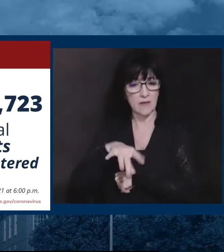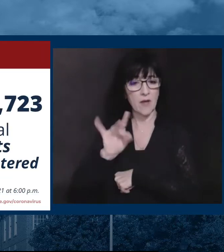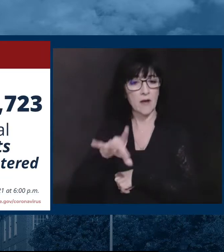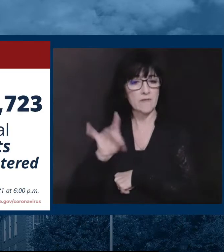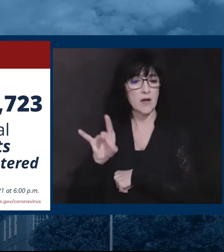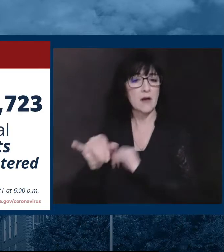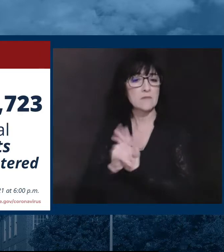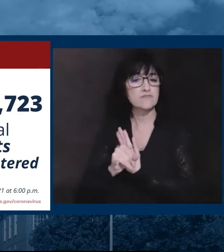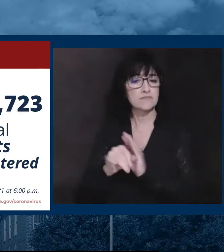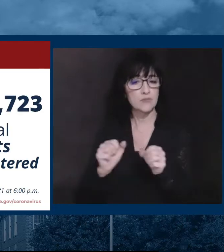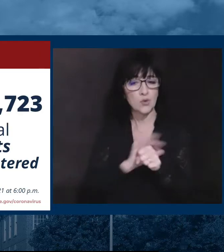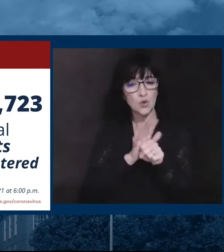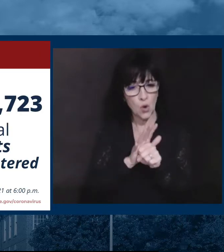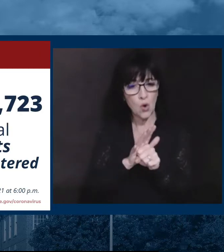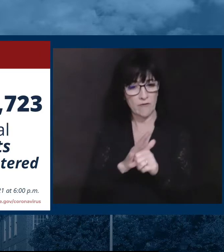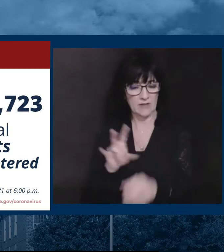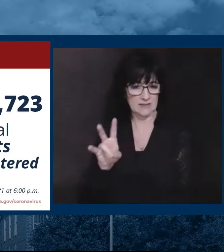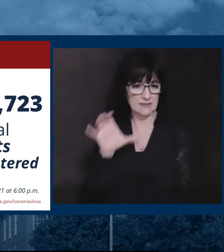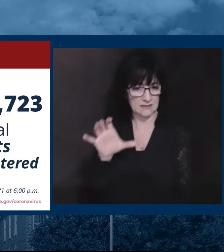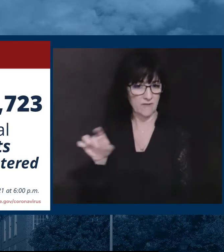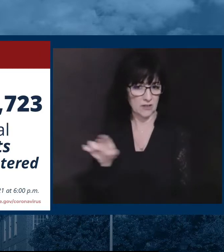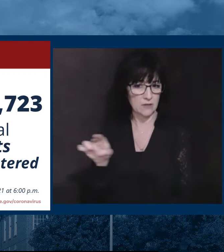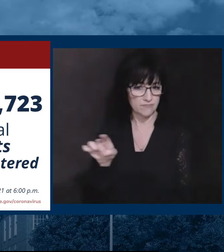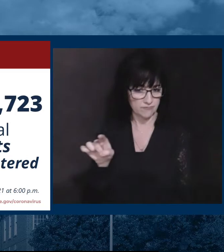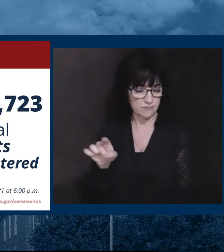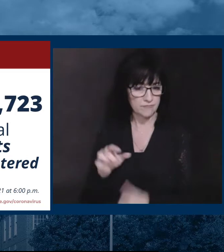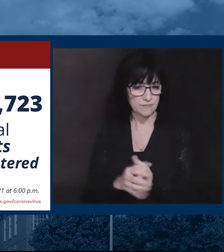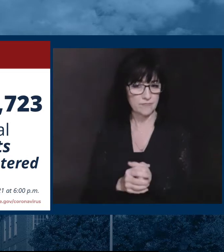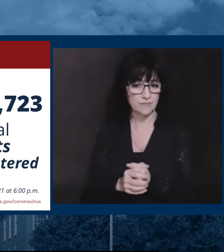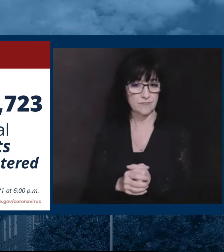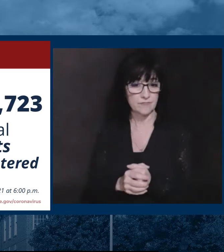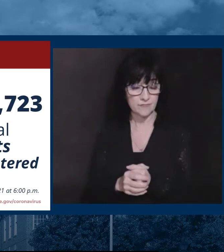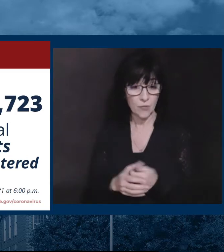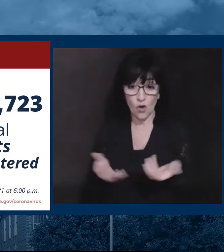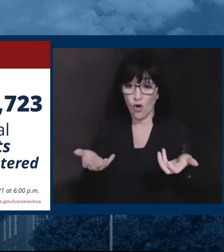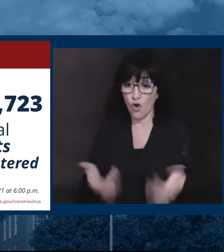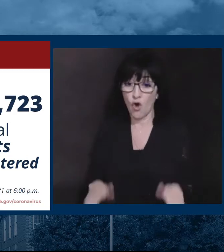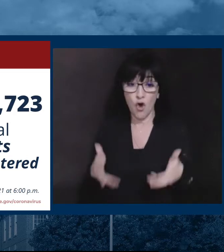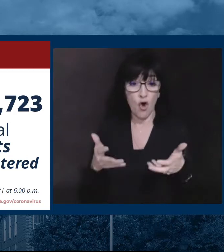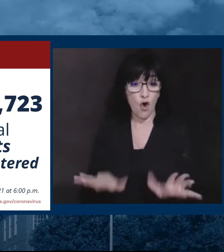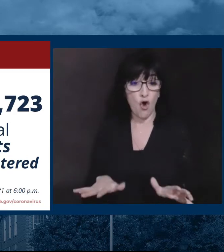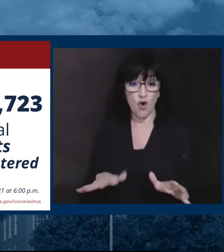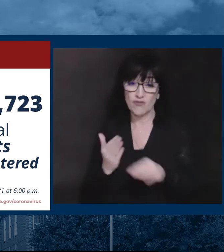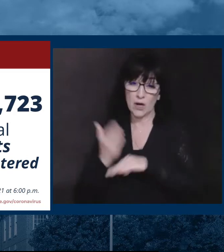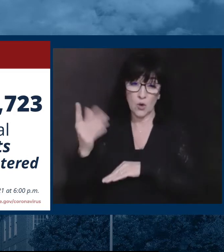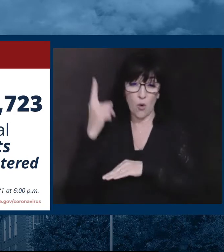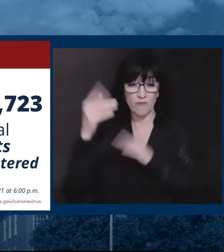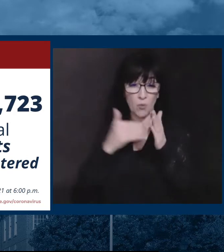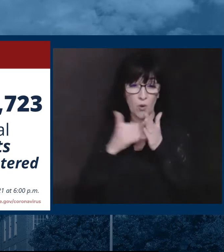million test mark. We've tested more than 1 million people, or more than 1